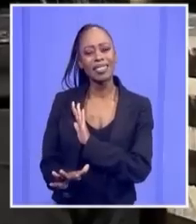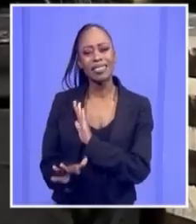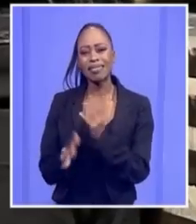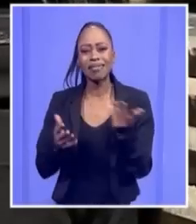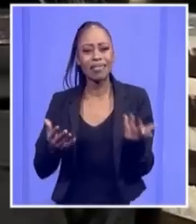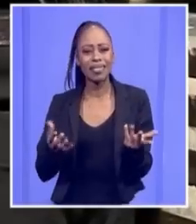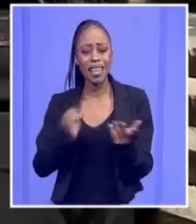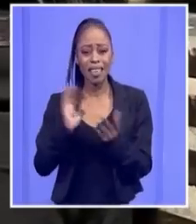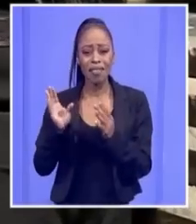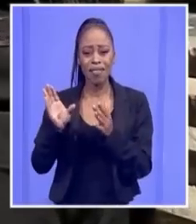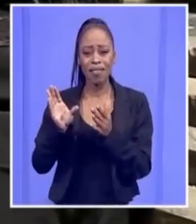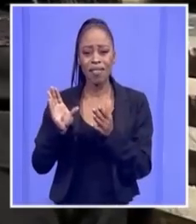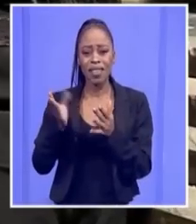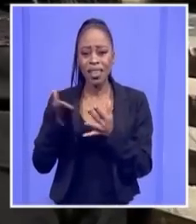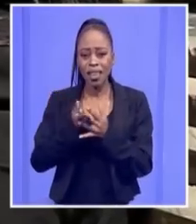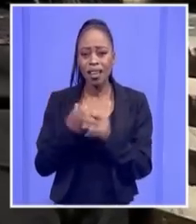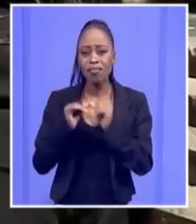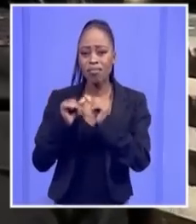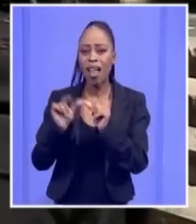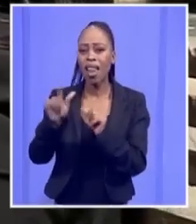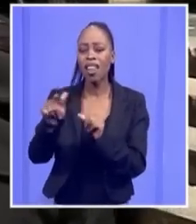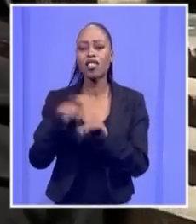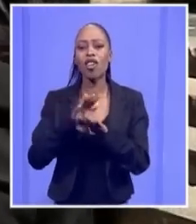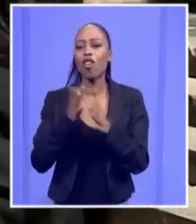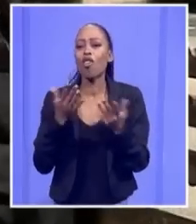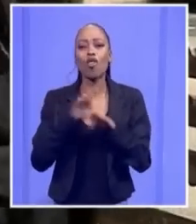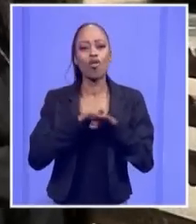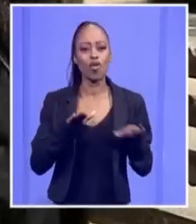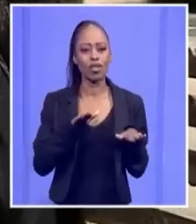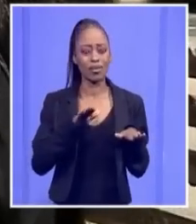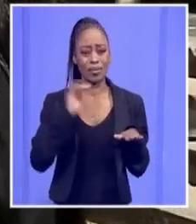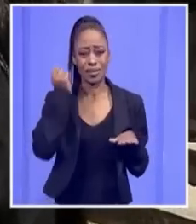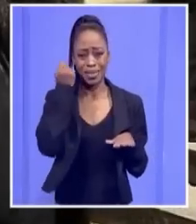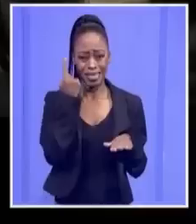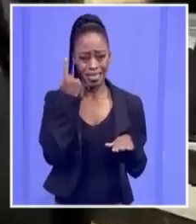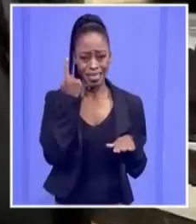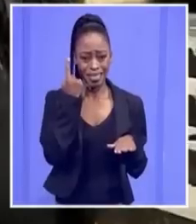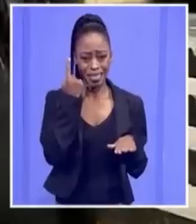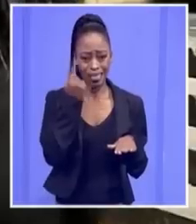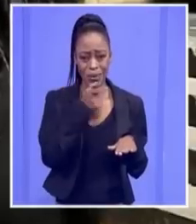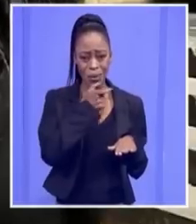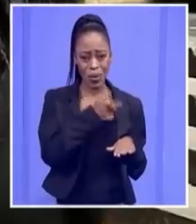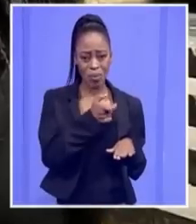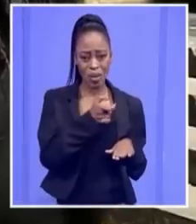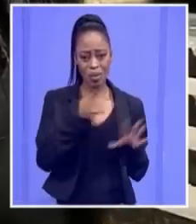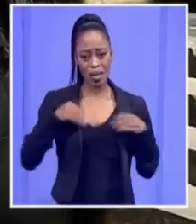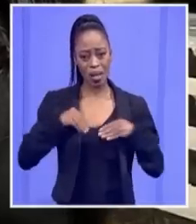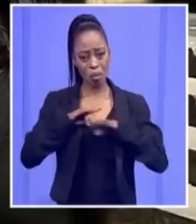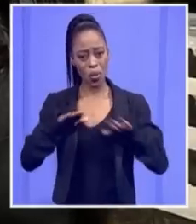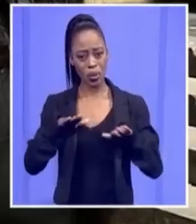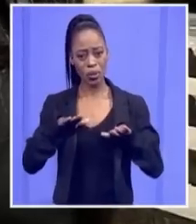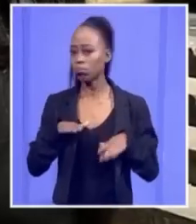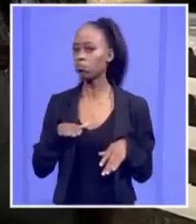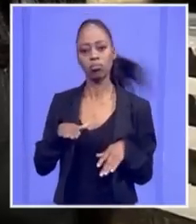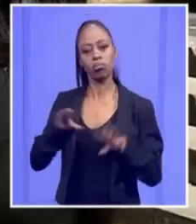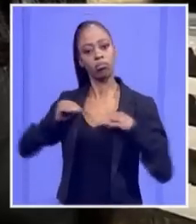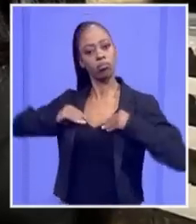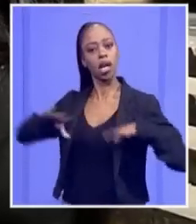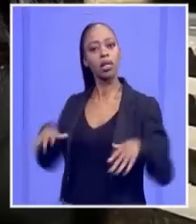harm if the case continues at a later stage. Do you understand that argument by the full bench? No, we don't accept that